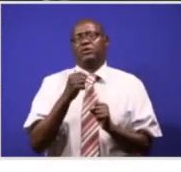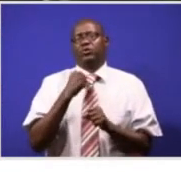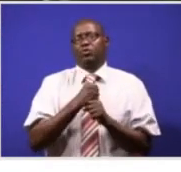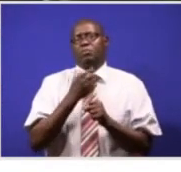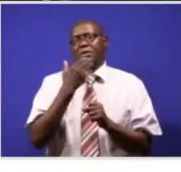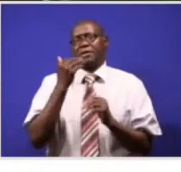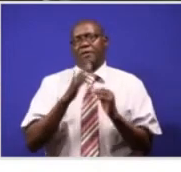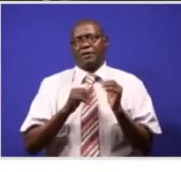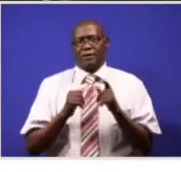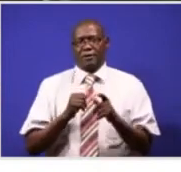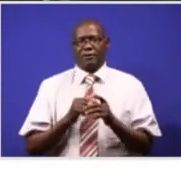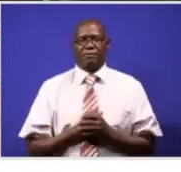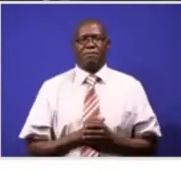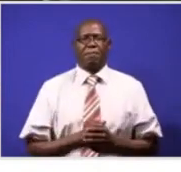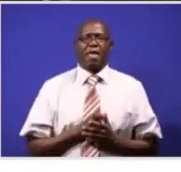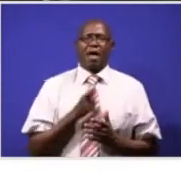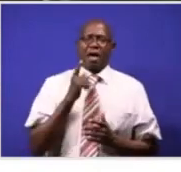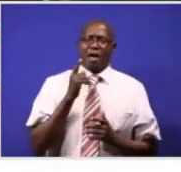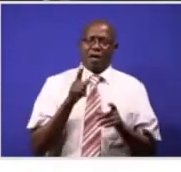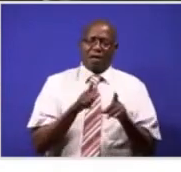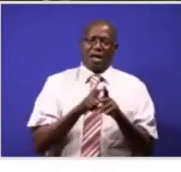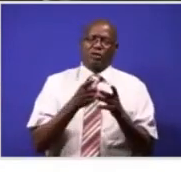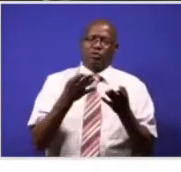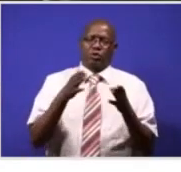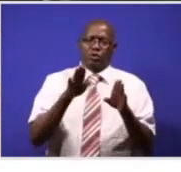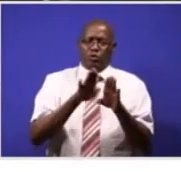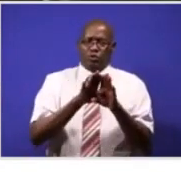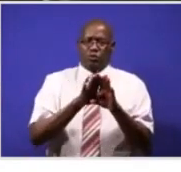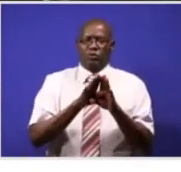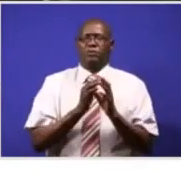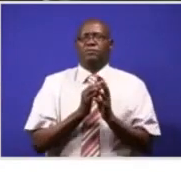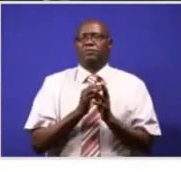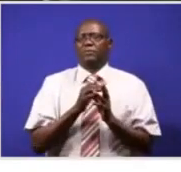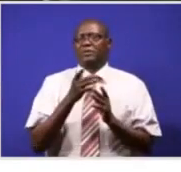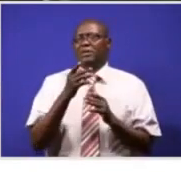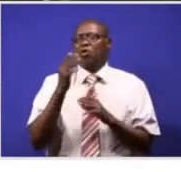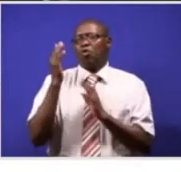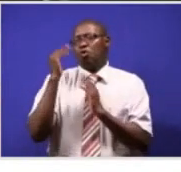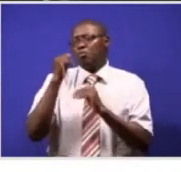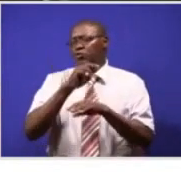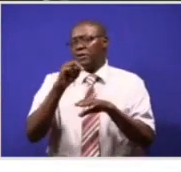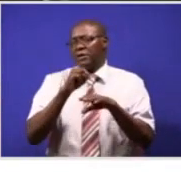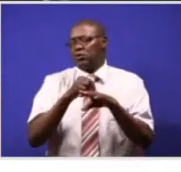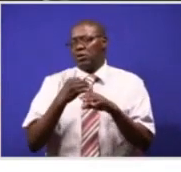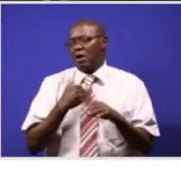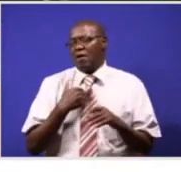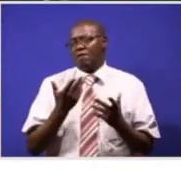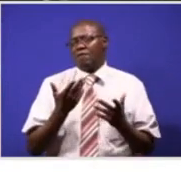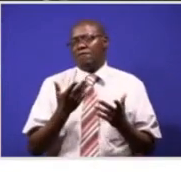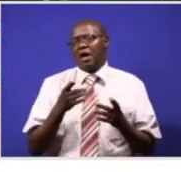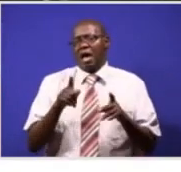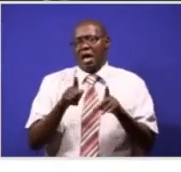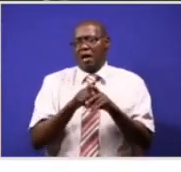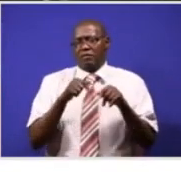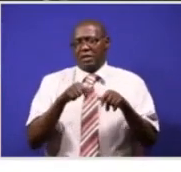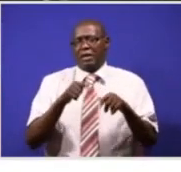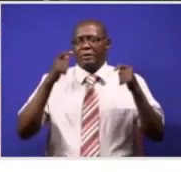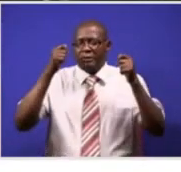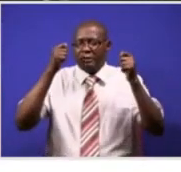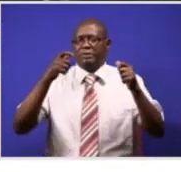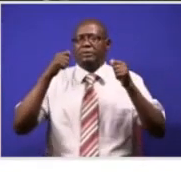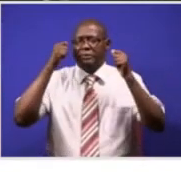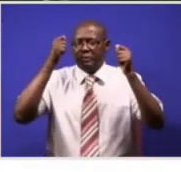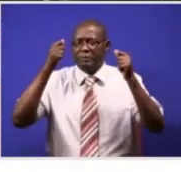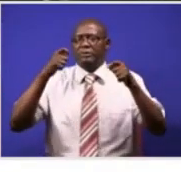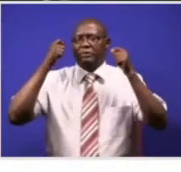than this. As we conclude, Jane, is there any hope for the nation, even as we go through this season of